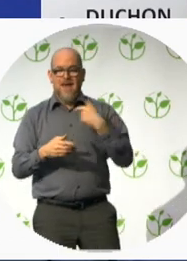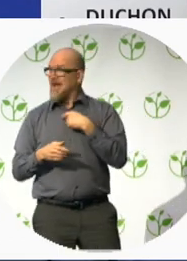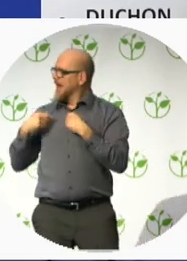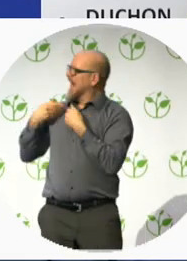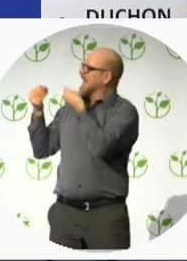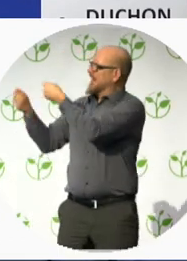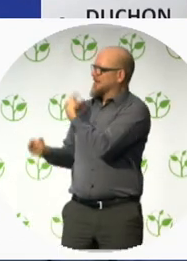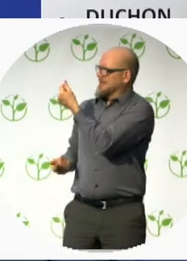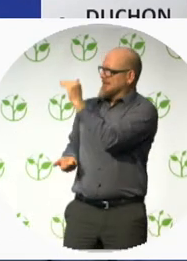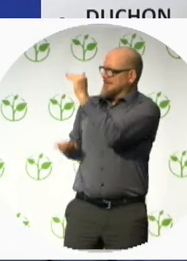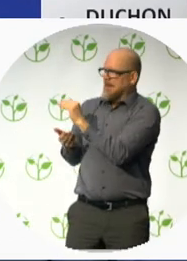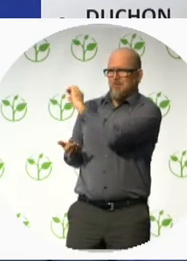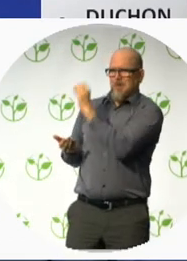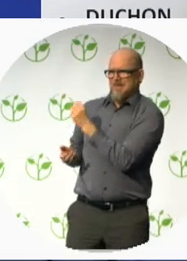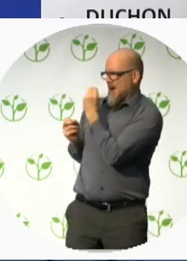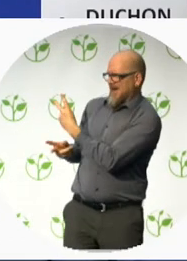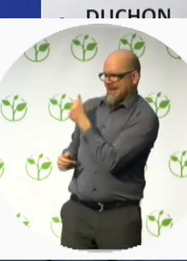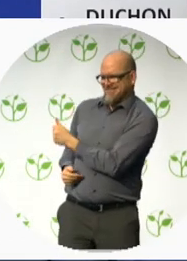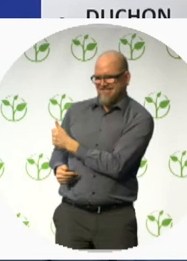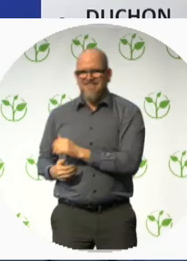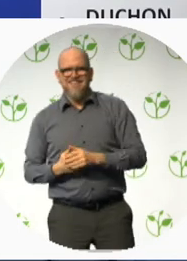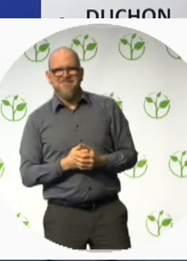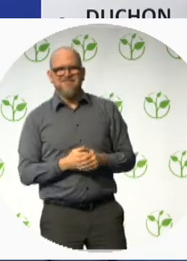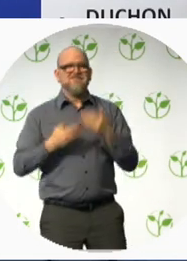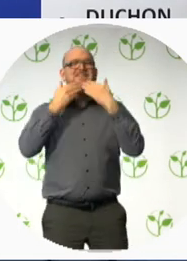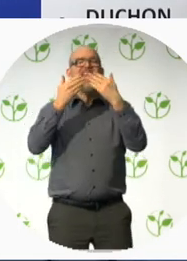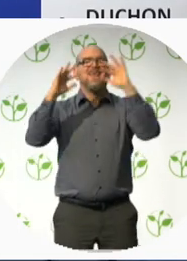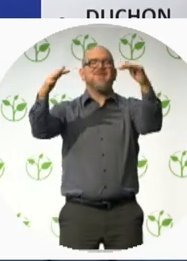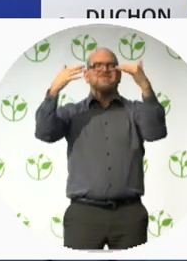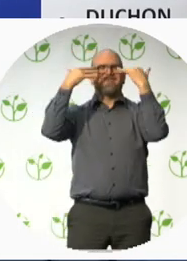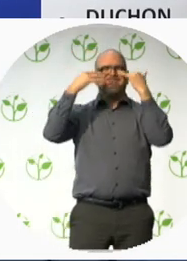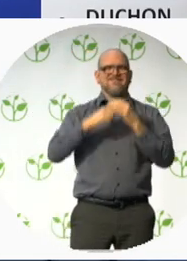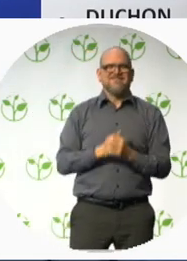Okay, that's it. Thank you for your attention. René, thank you very much indeed.